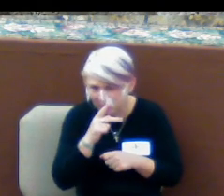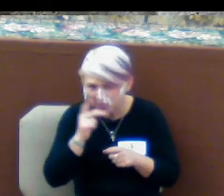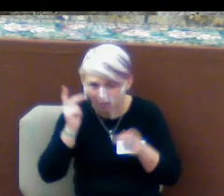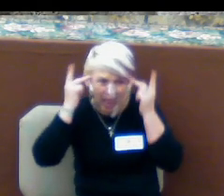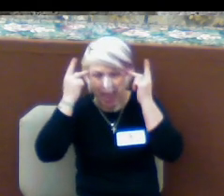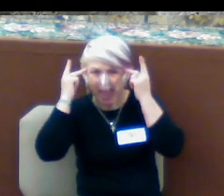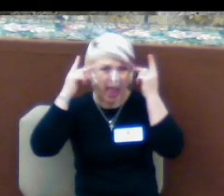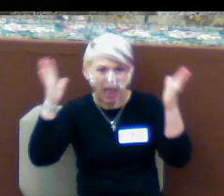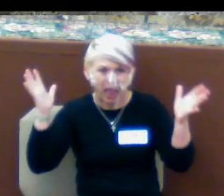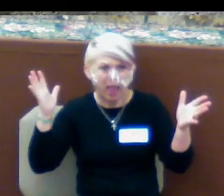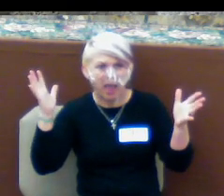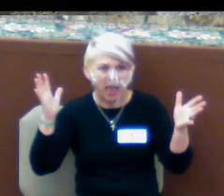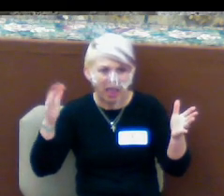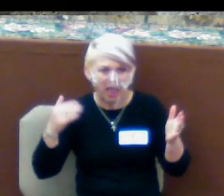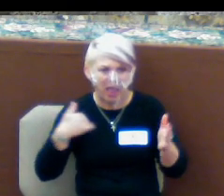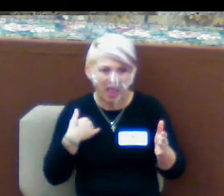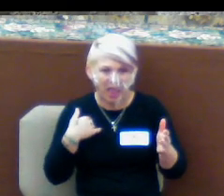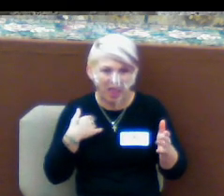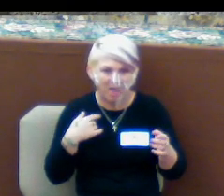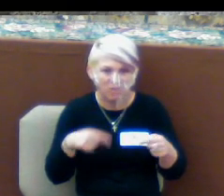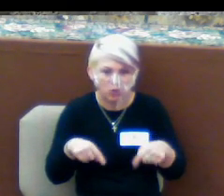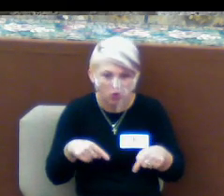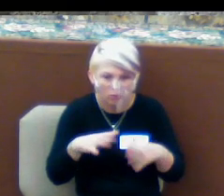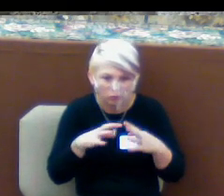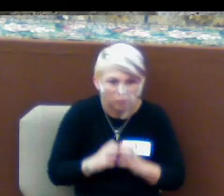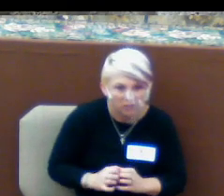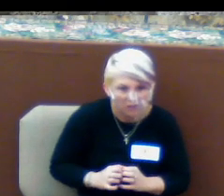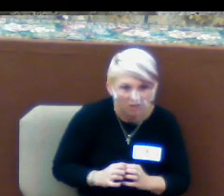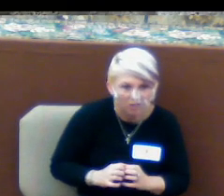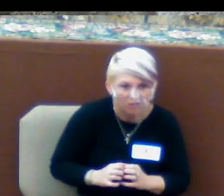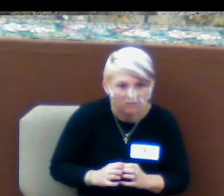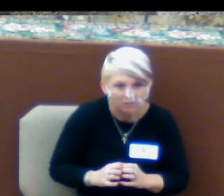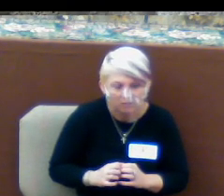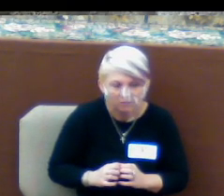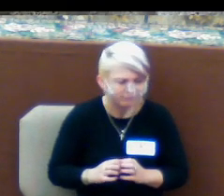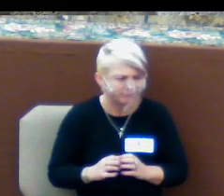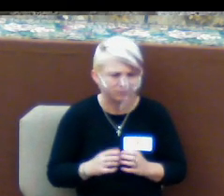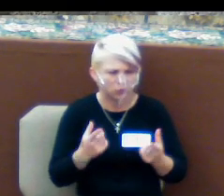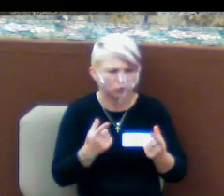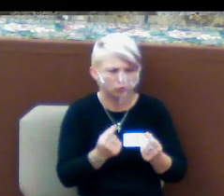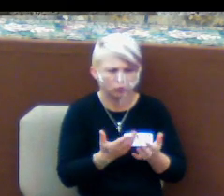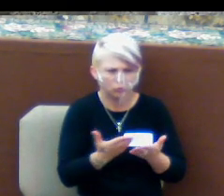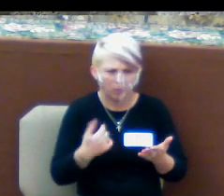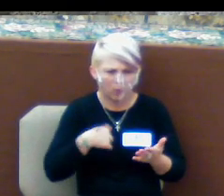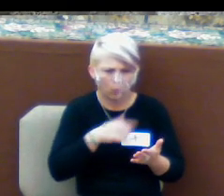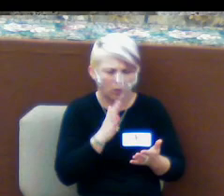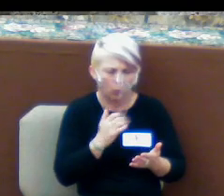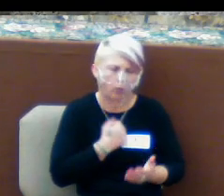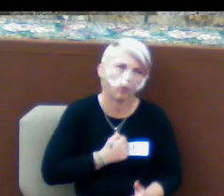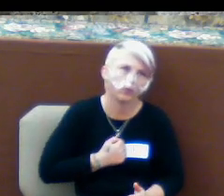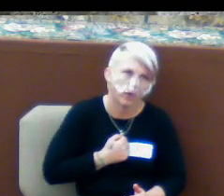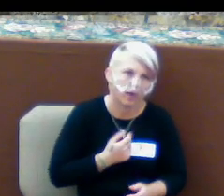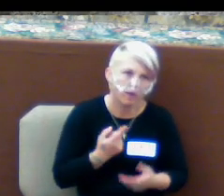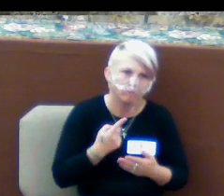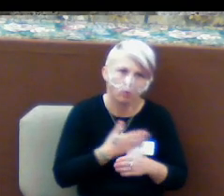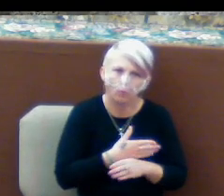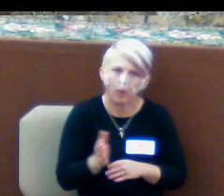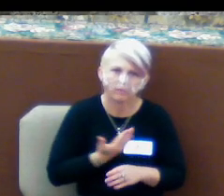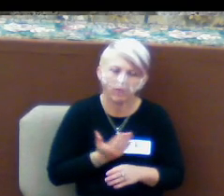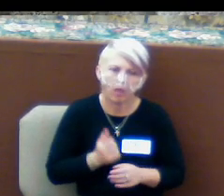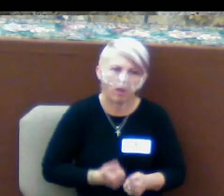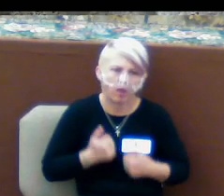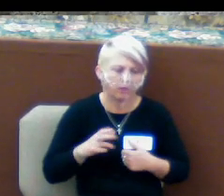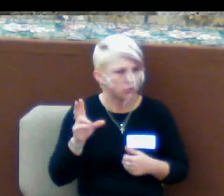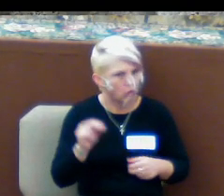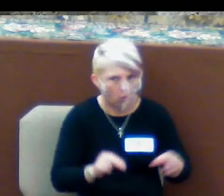out, have our 19th nervous breakdown? Do something we'll regret for the rest of our life? No,